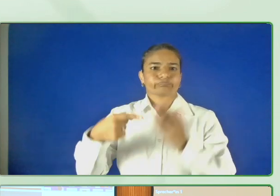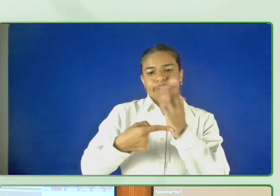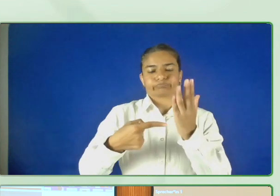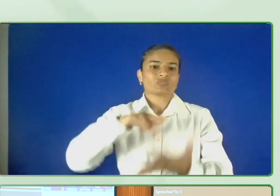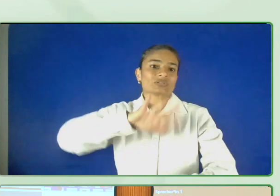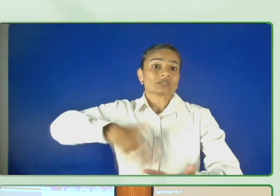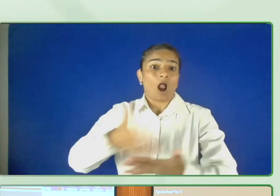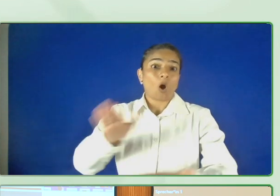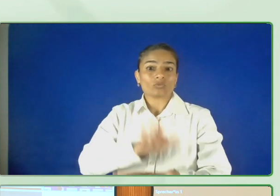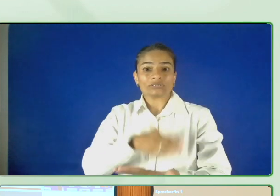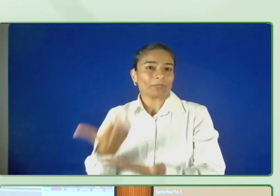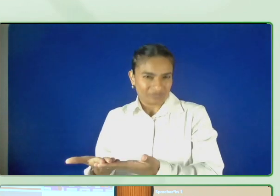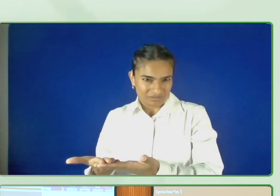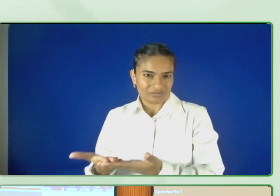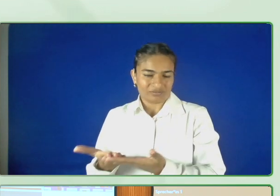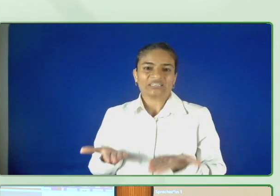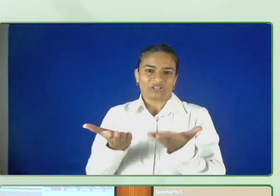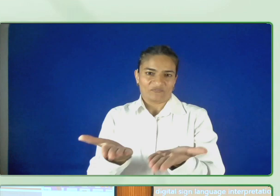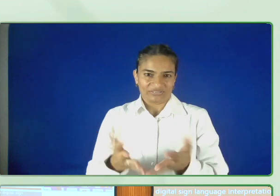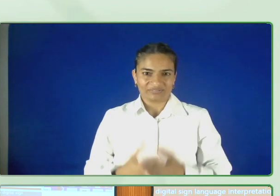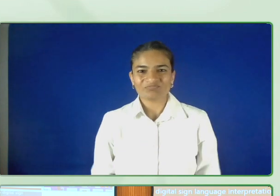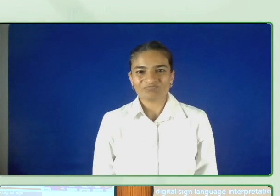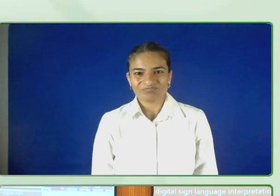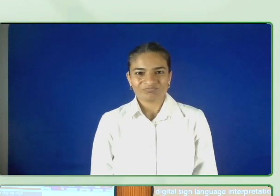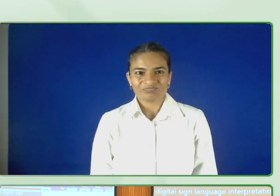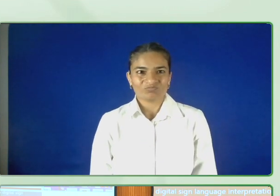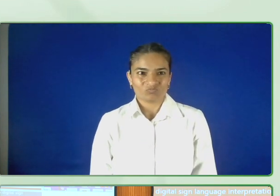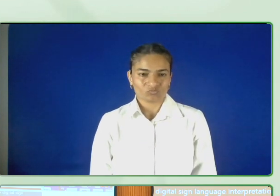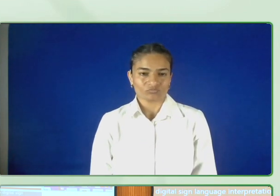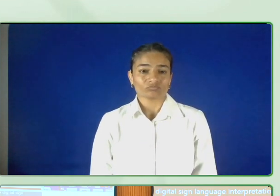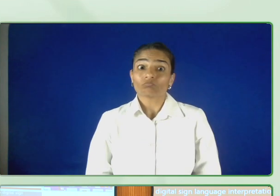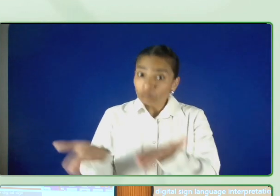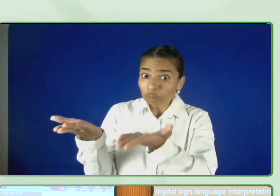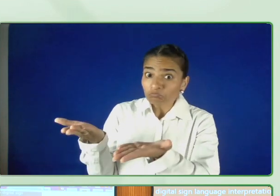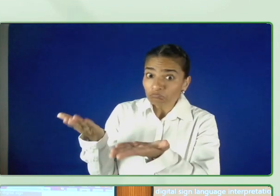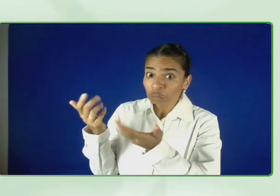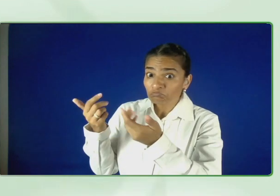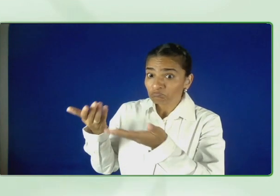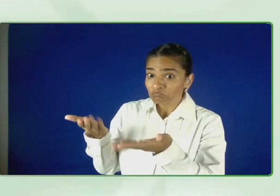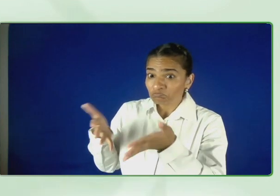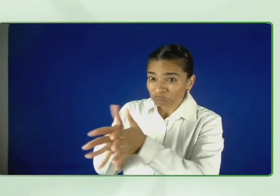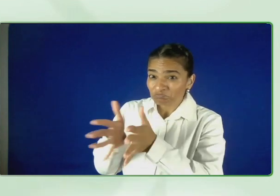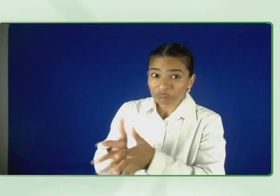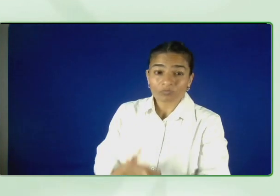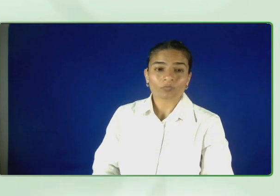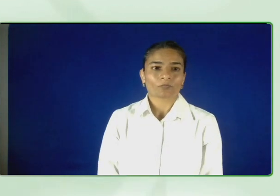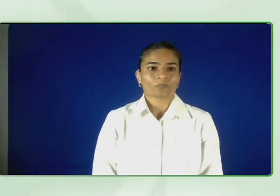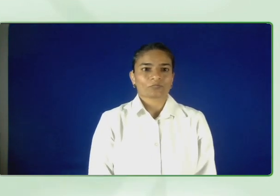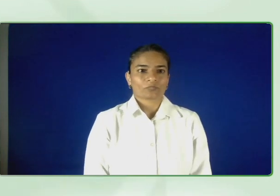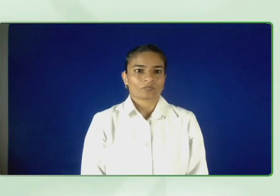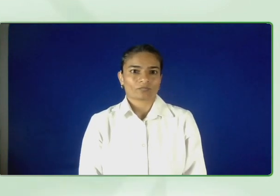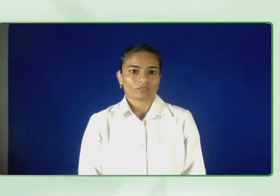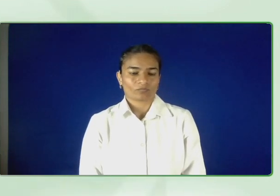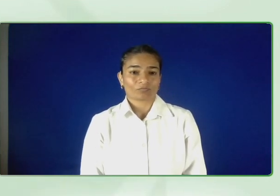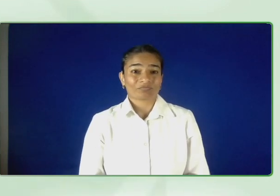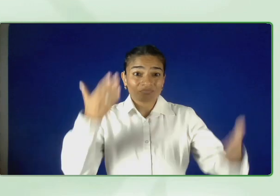Okay, now I'd like James to go ahead and introduce himself. Hi, I'm James Ong'ang'a from Kenya. I'm the CEO and founder of LoHo